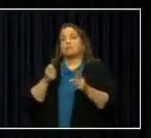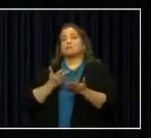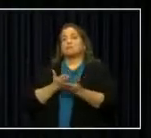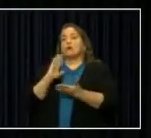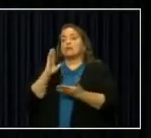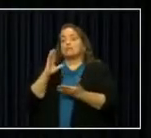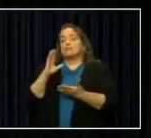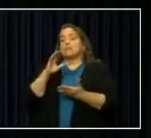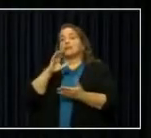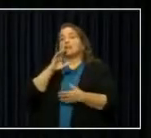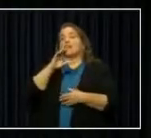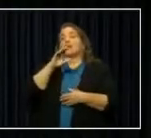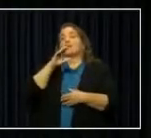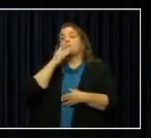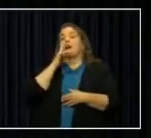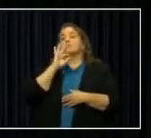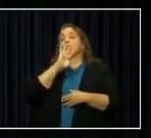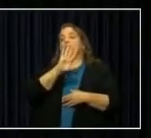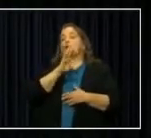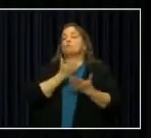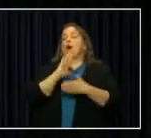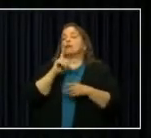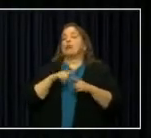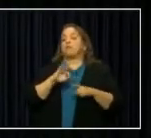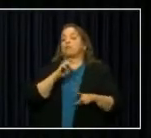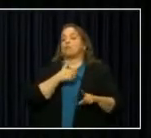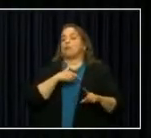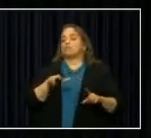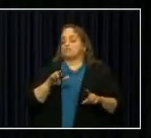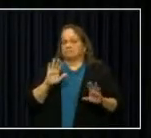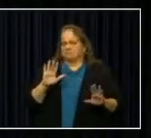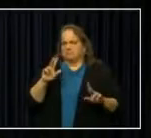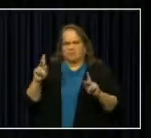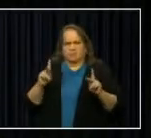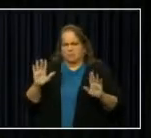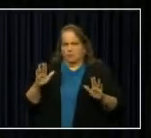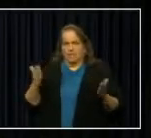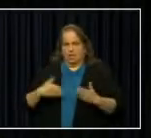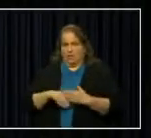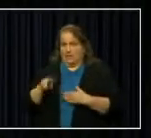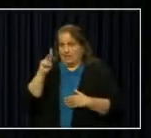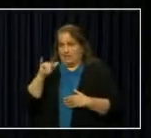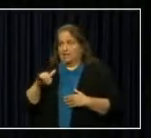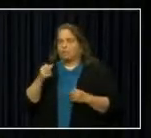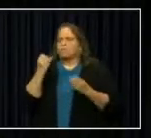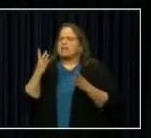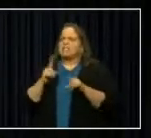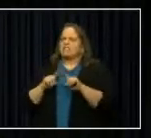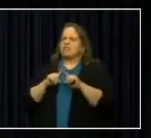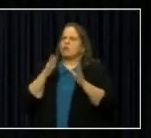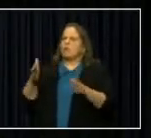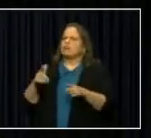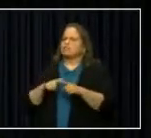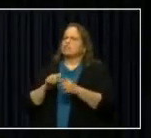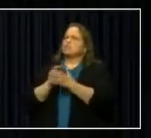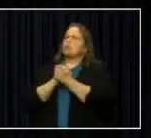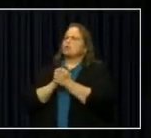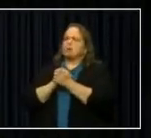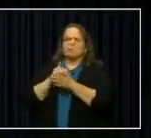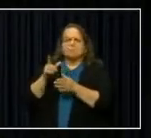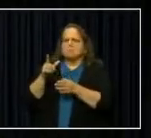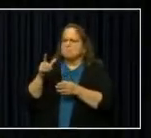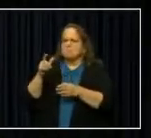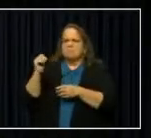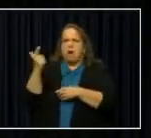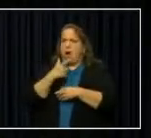exercise of religion. Folks, here in Kentucky, there are so many different ways to worship, and all but one church